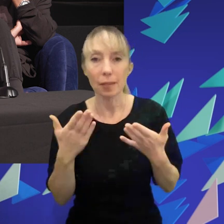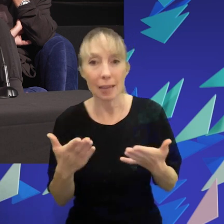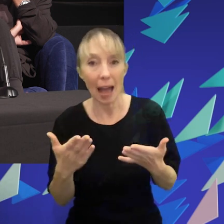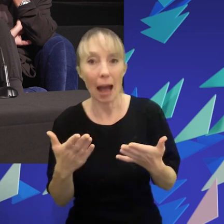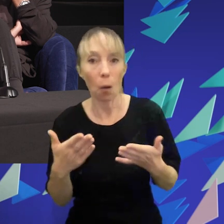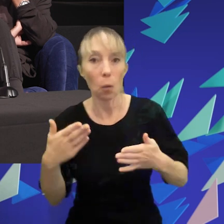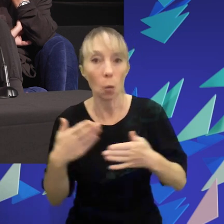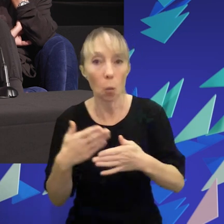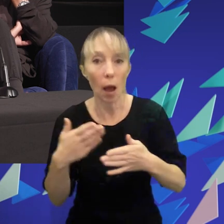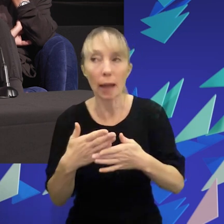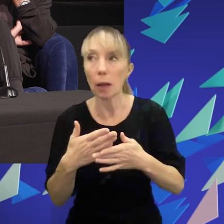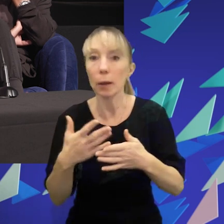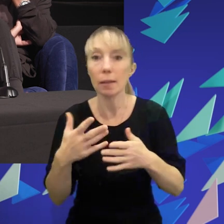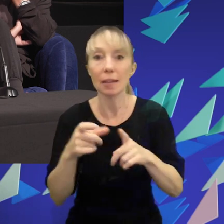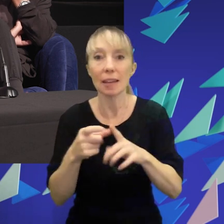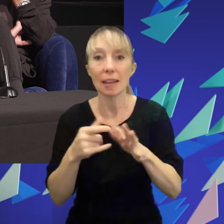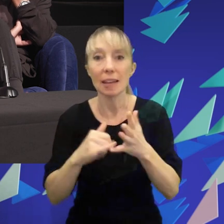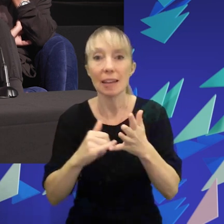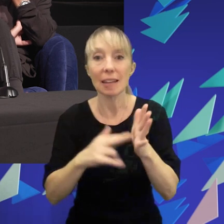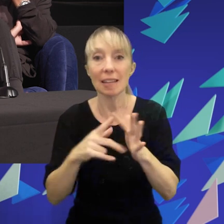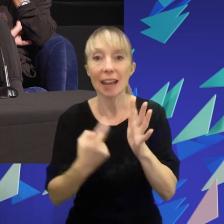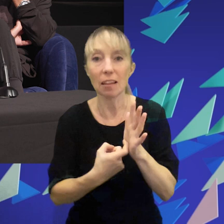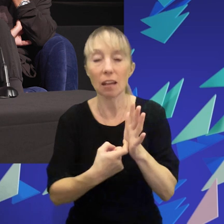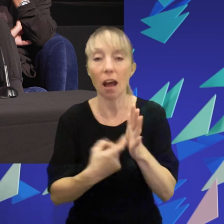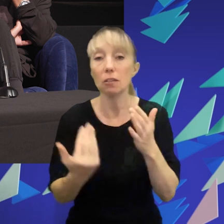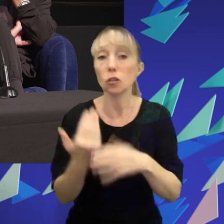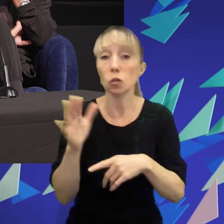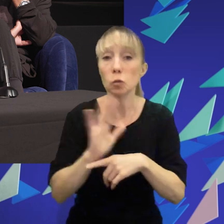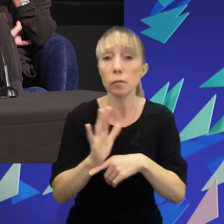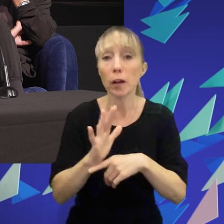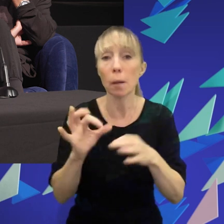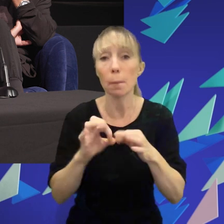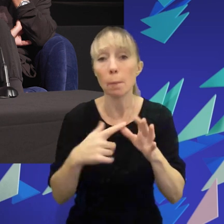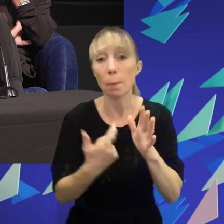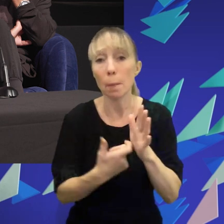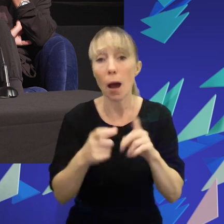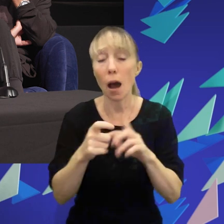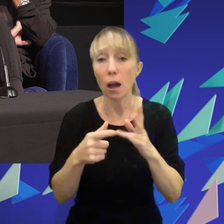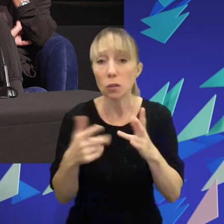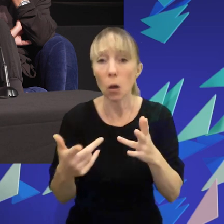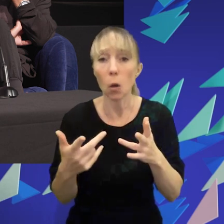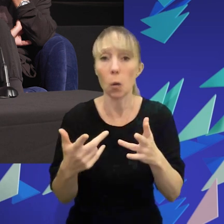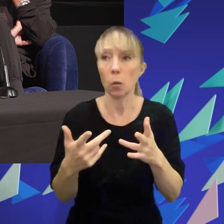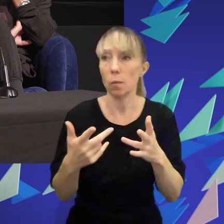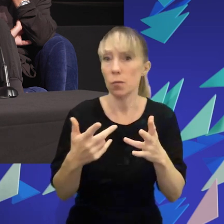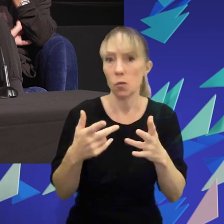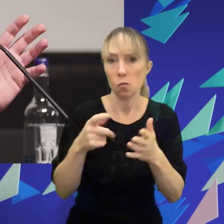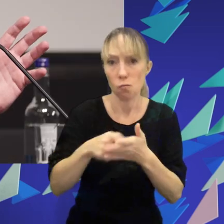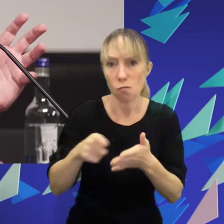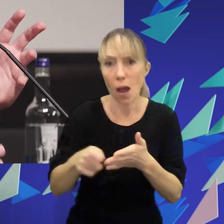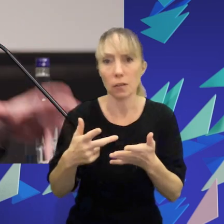Dessner on the score. You edited the film, written, co-written, and directed the